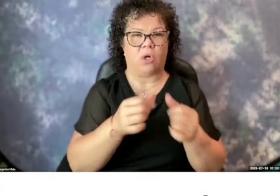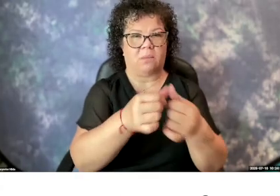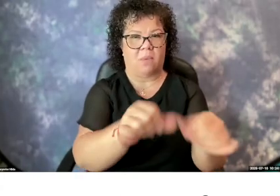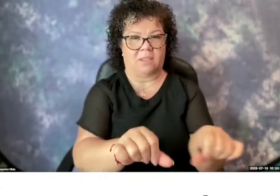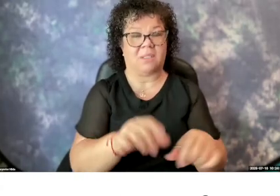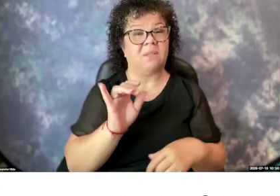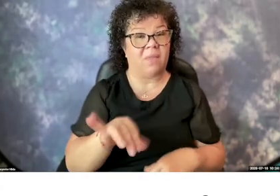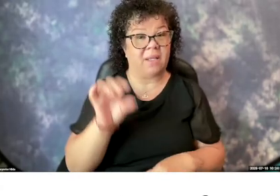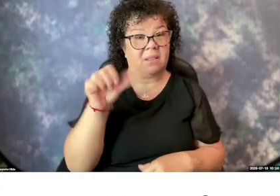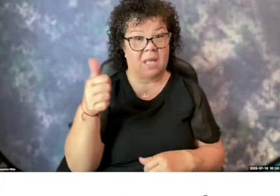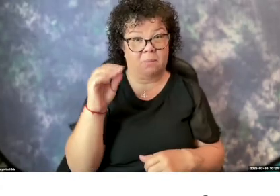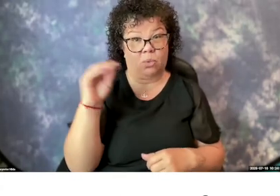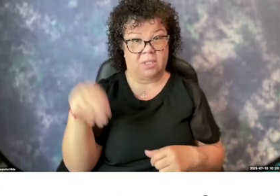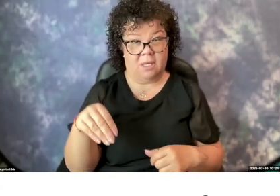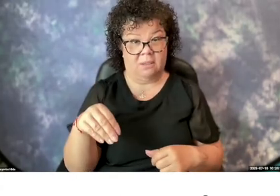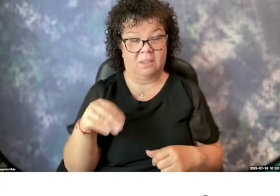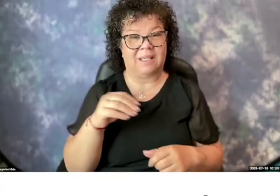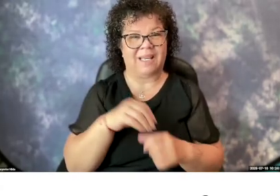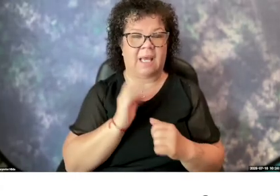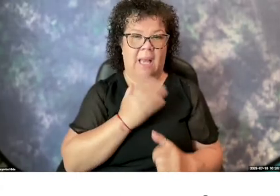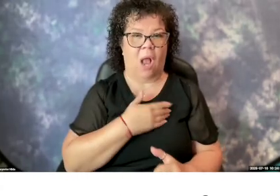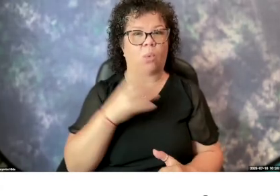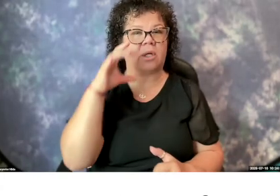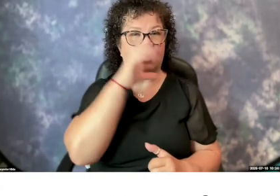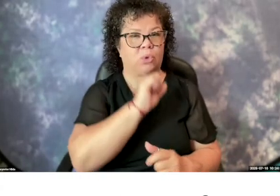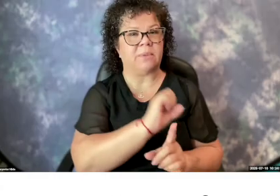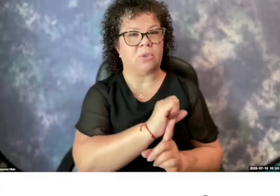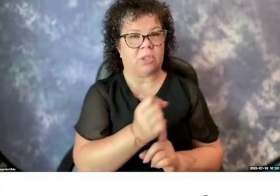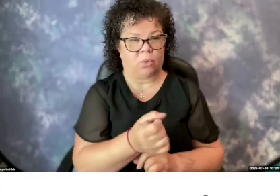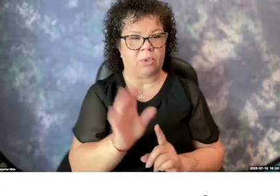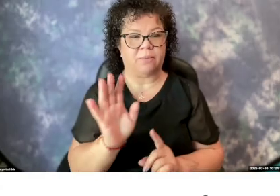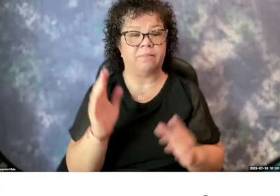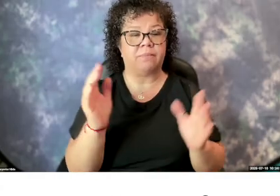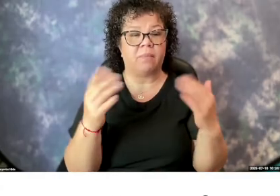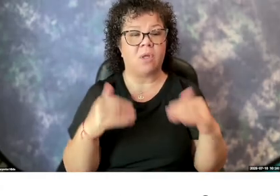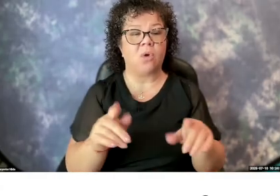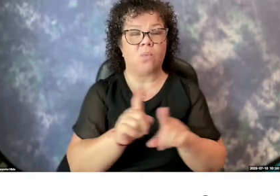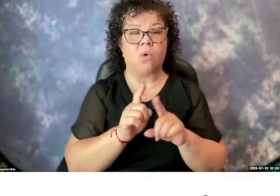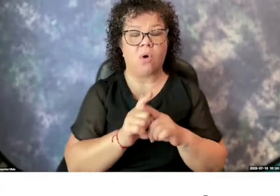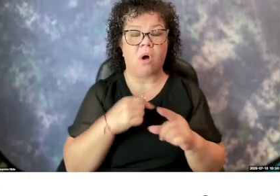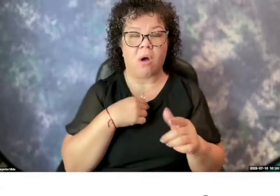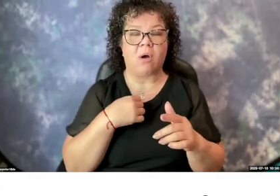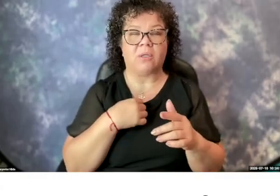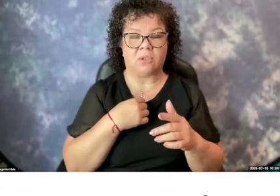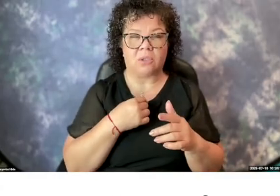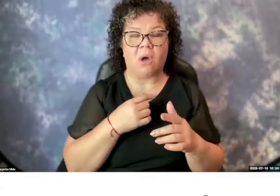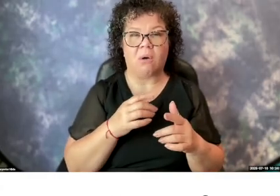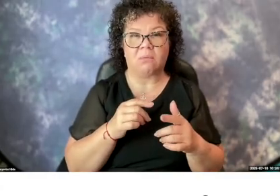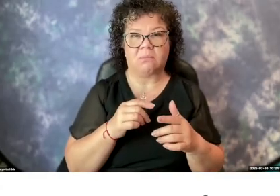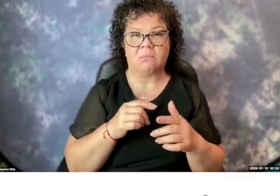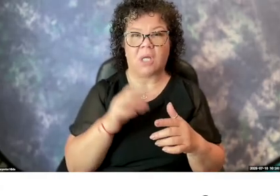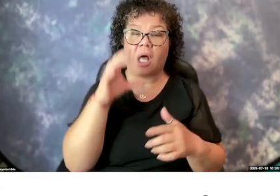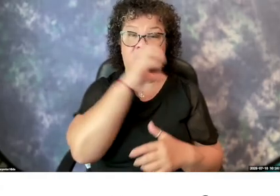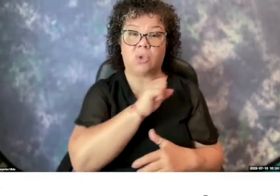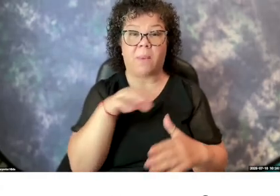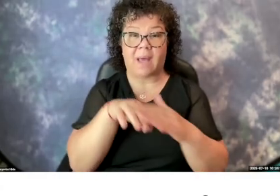10% in our assumed scenarios here. And we're also assuming access to credit regardless of credit score. So I think we've